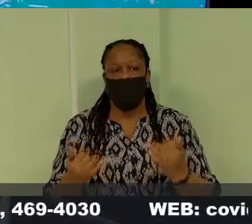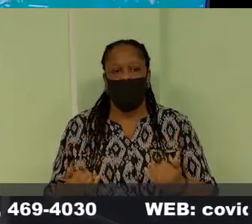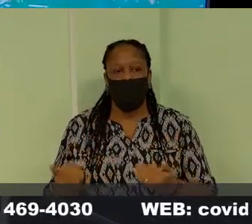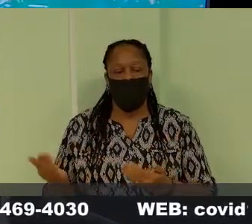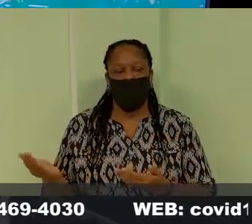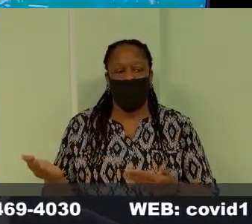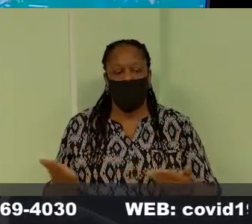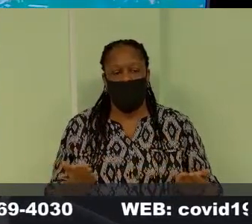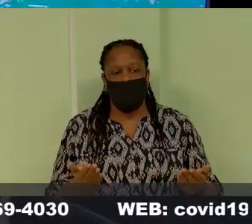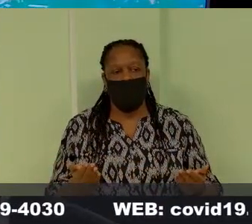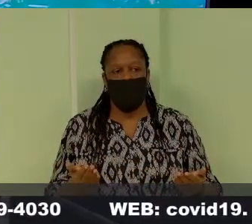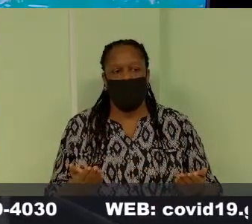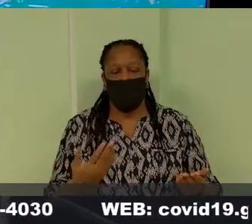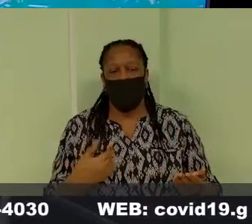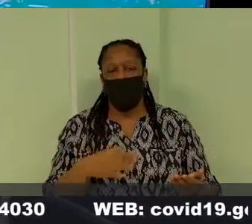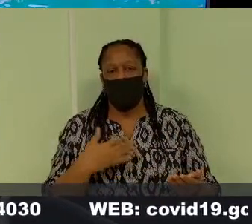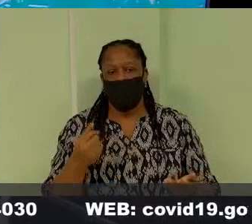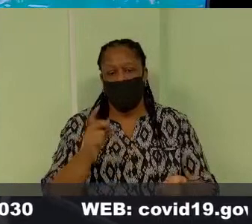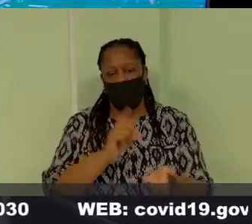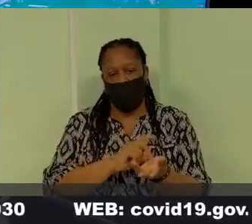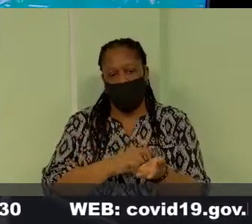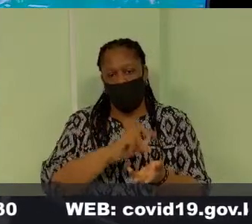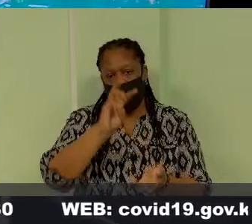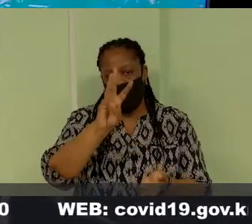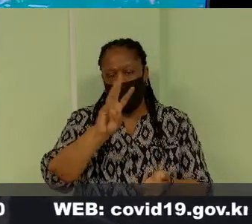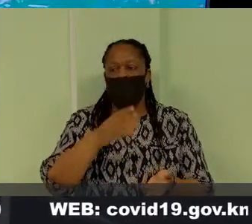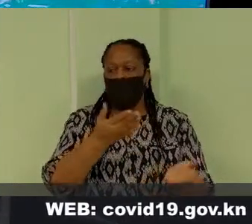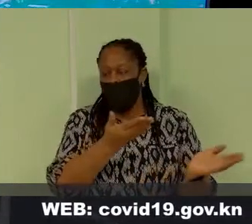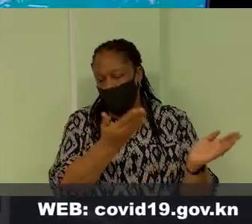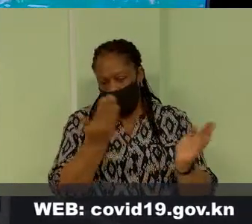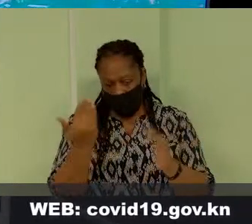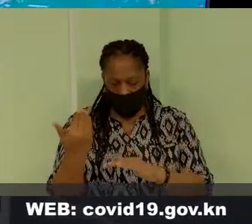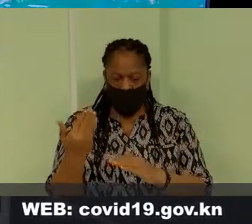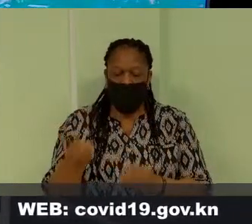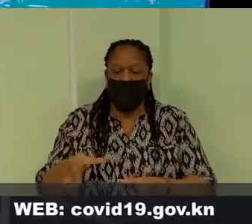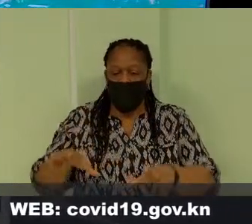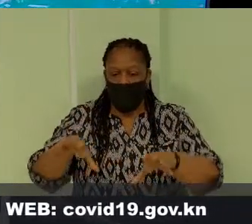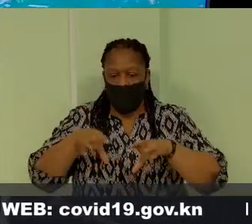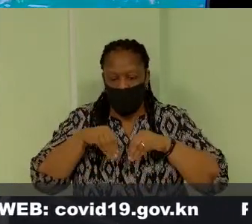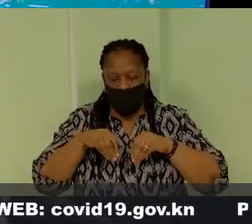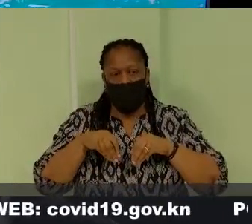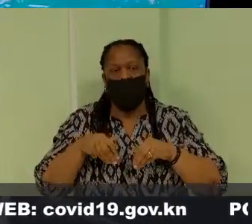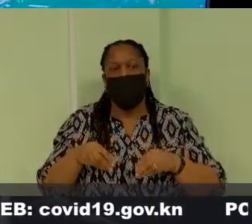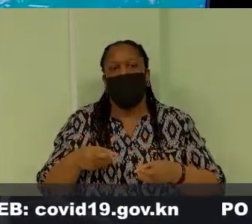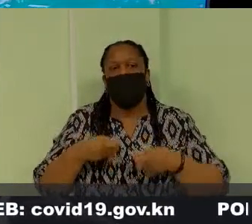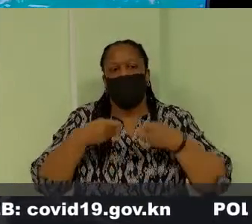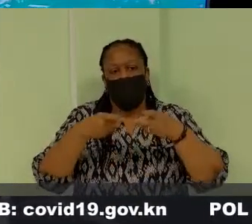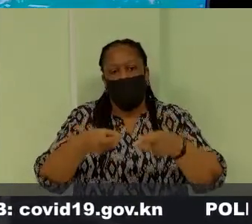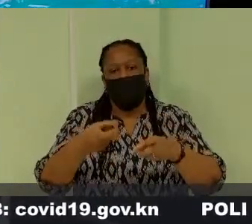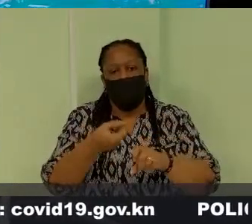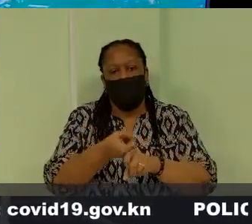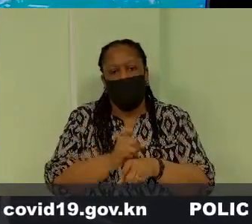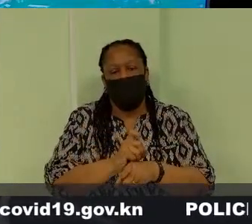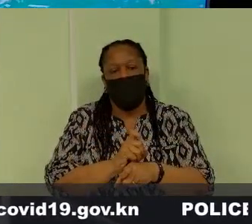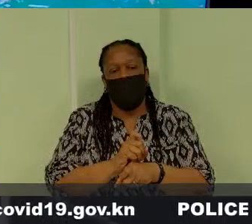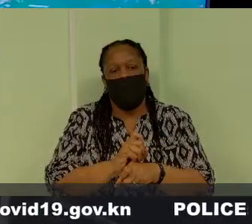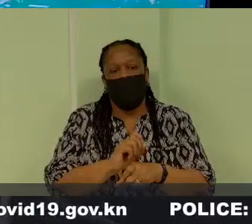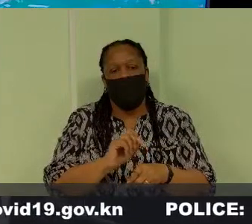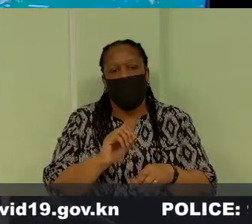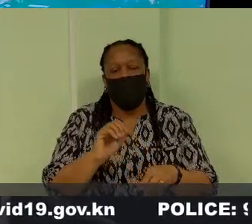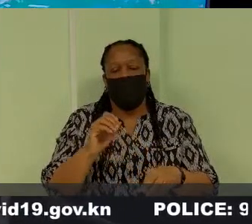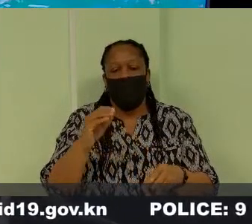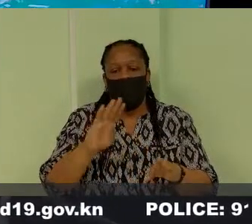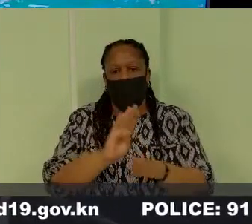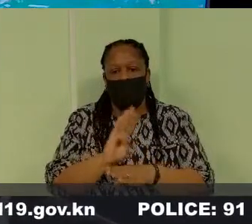Wilkinson to come and accept that donation from Unicoma Courts, and I